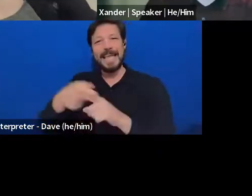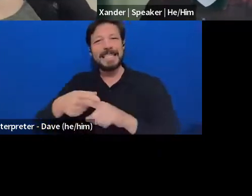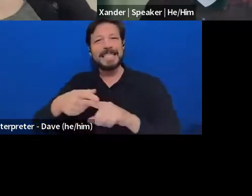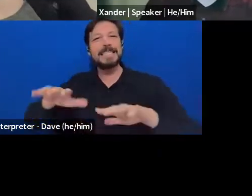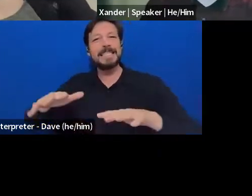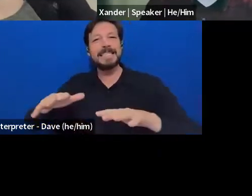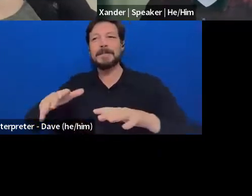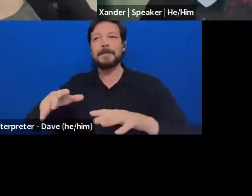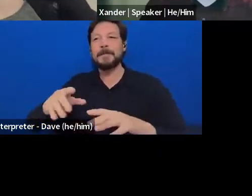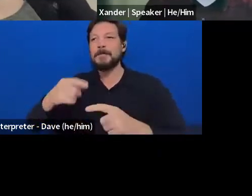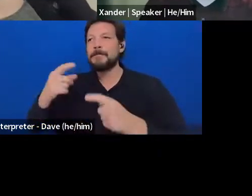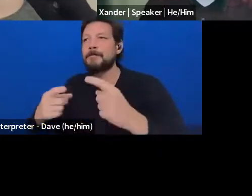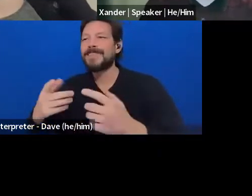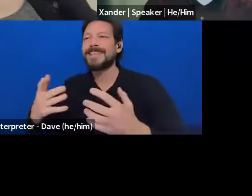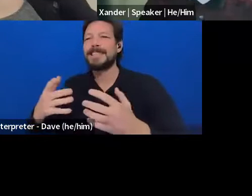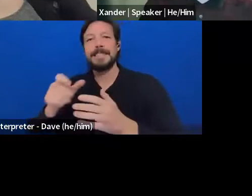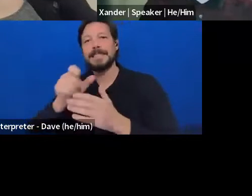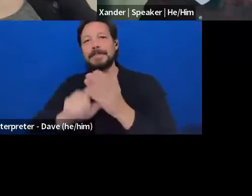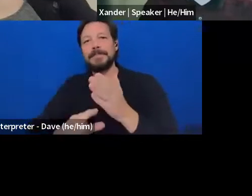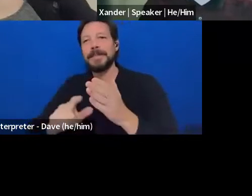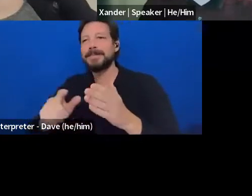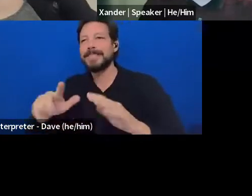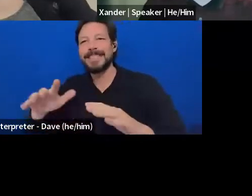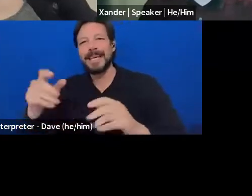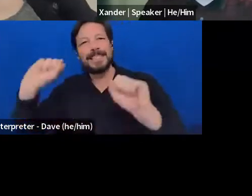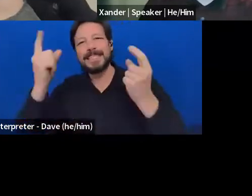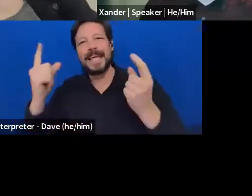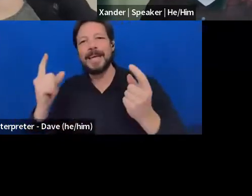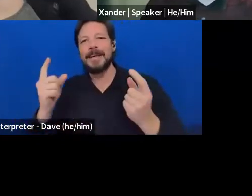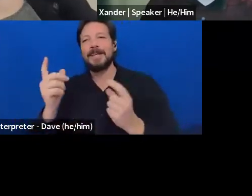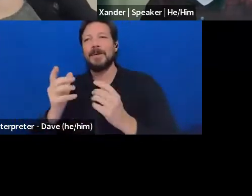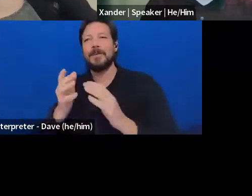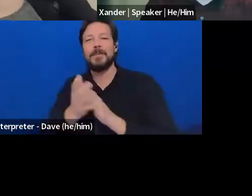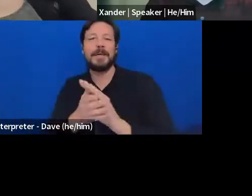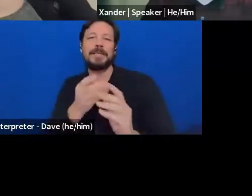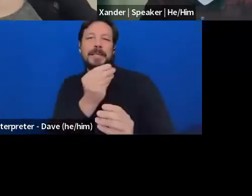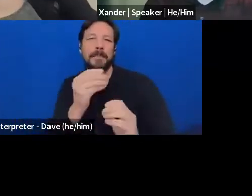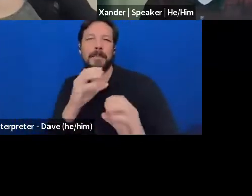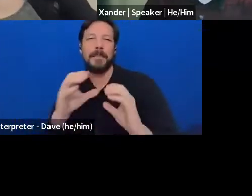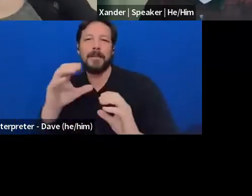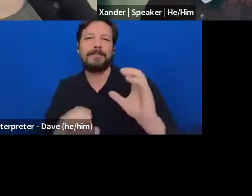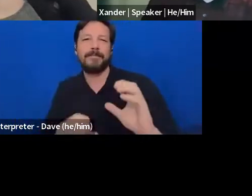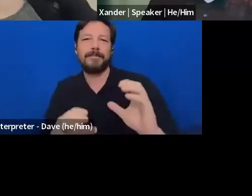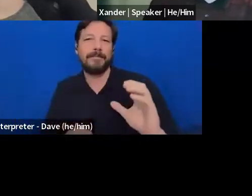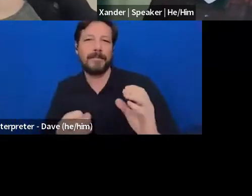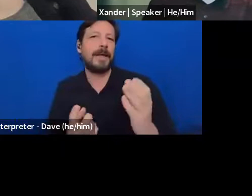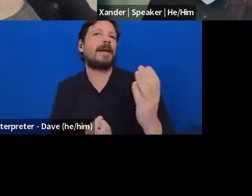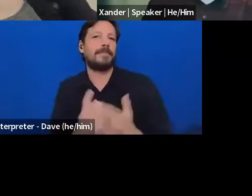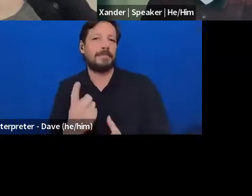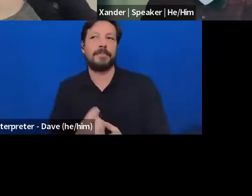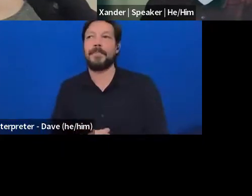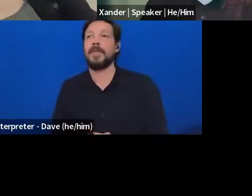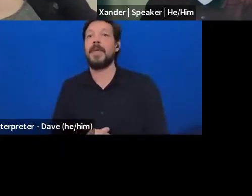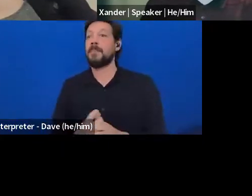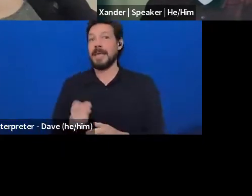didn't understand disability on top of that. So it was trickier for us to communicate. But he was one of the